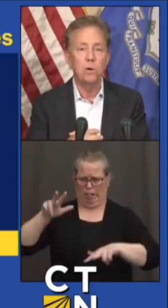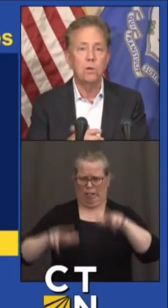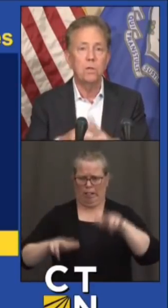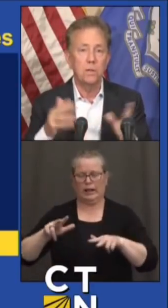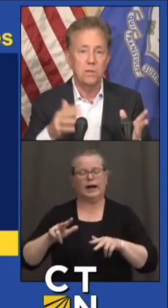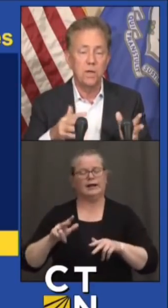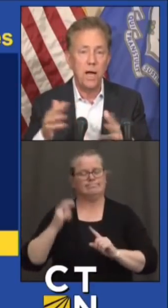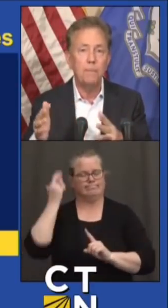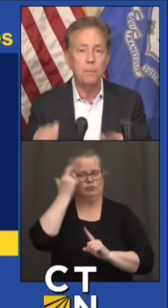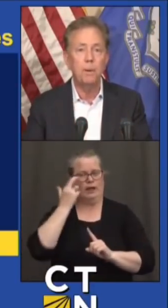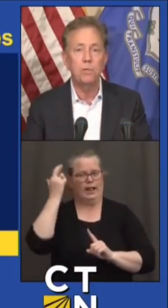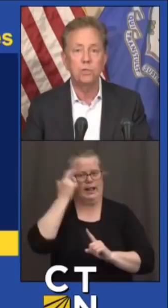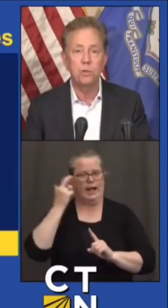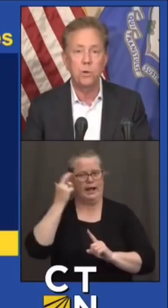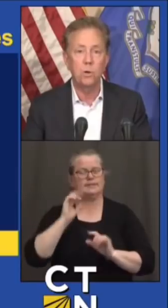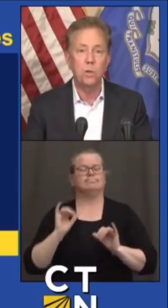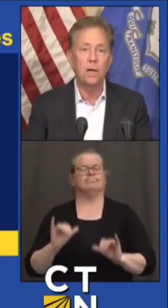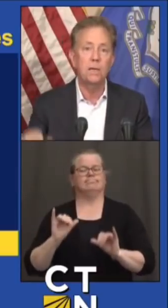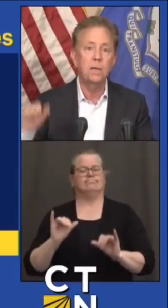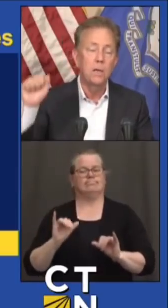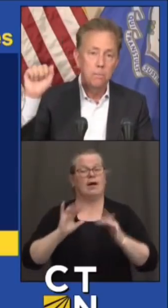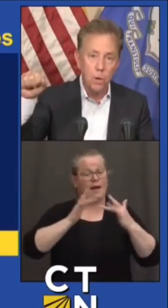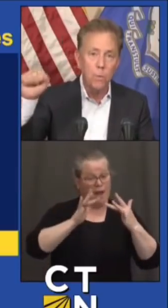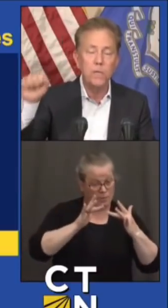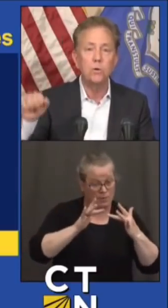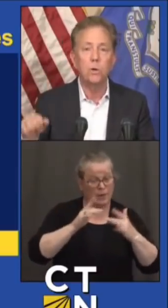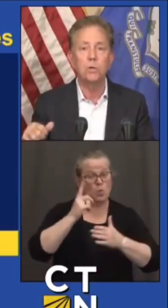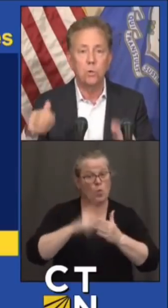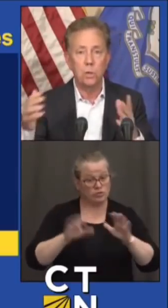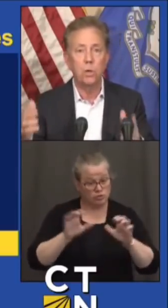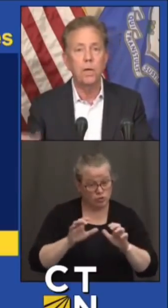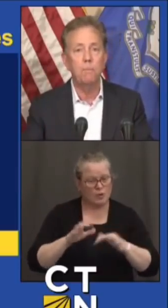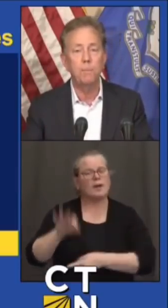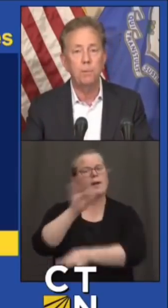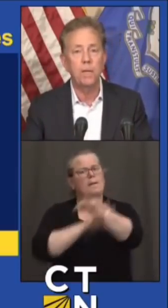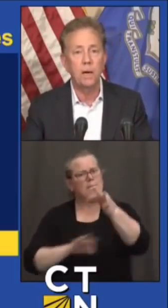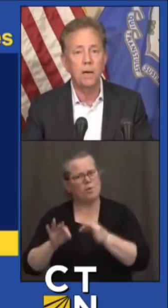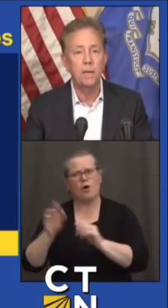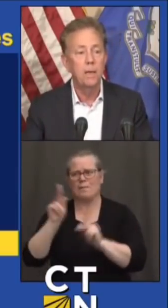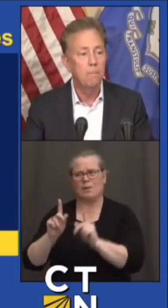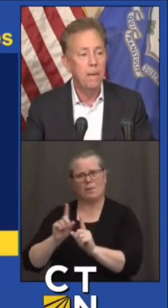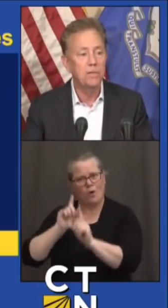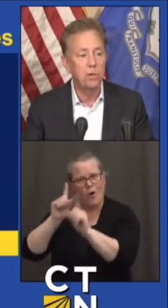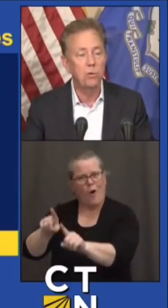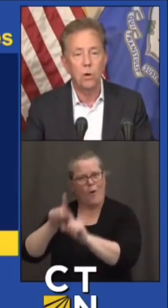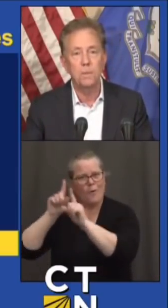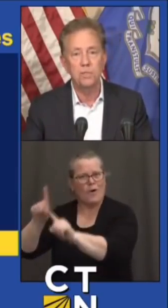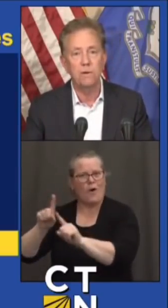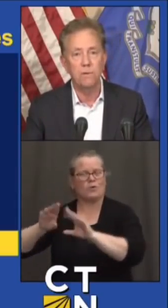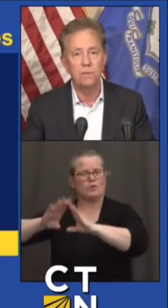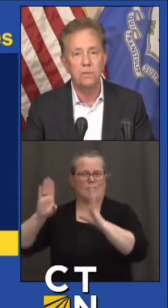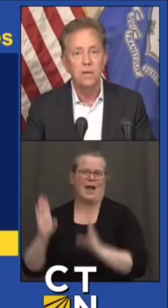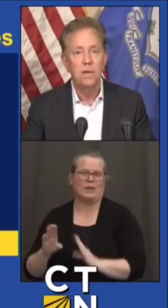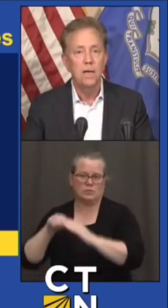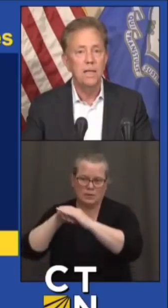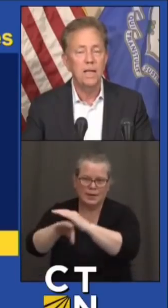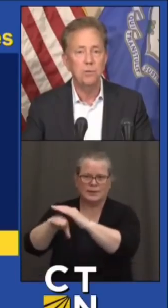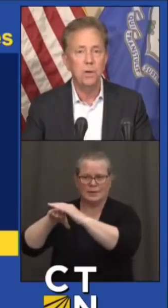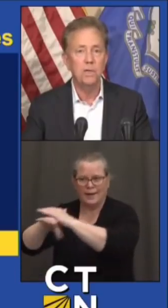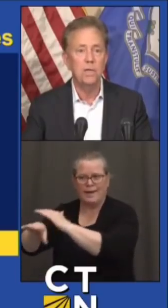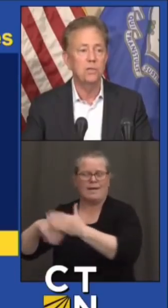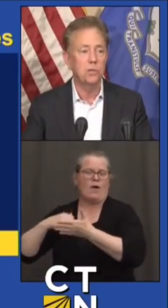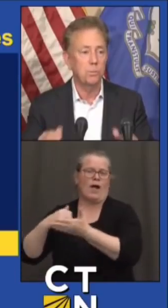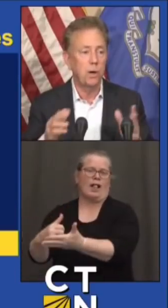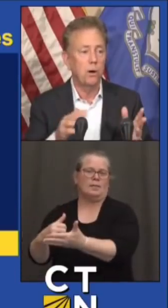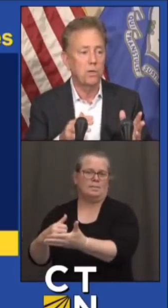we've learned to complement what you're doing online. Going door to door, looking people in the eye makes an enormous difference. And that's